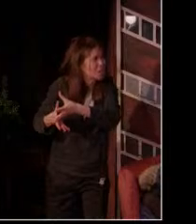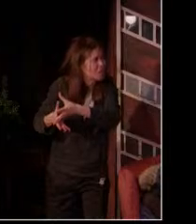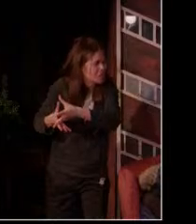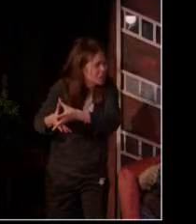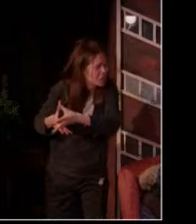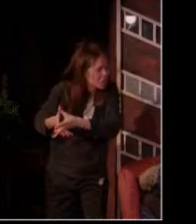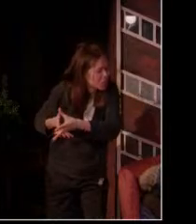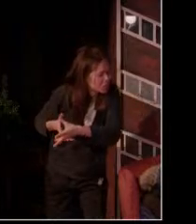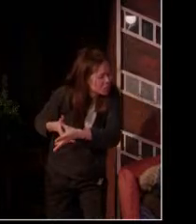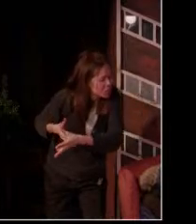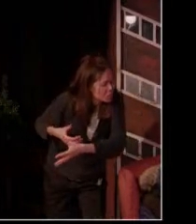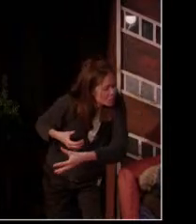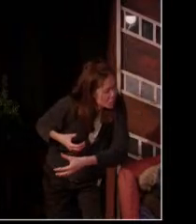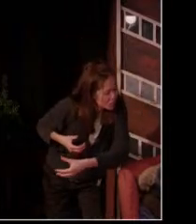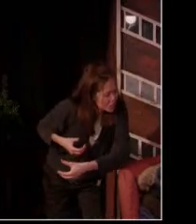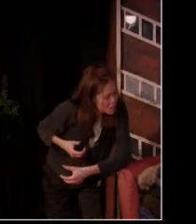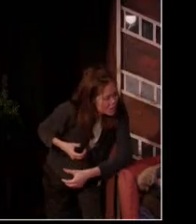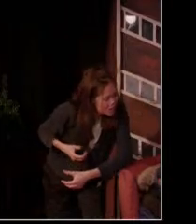What